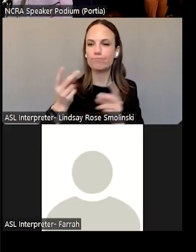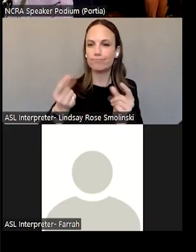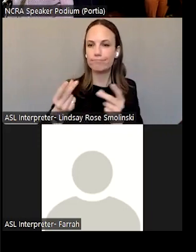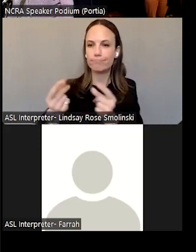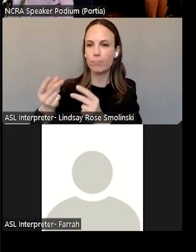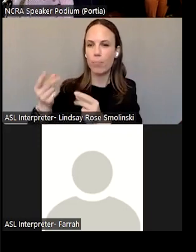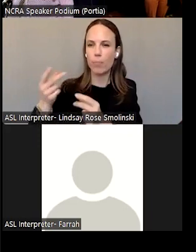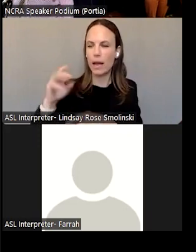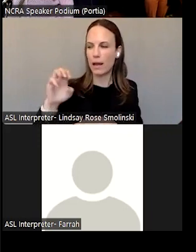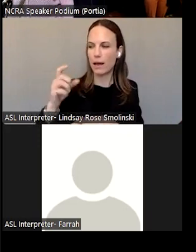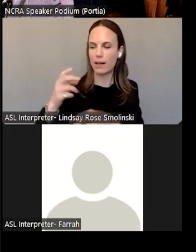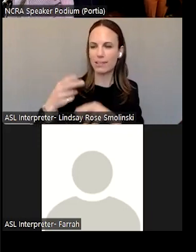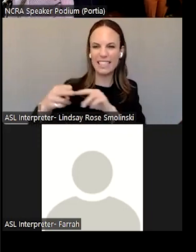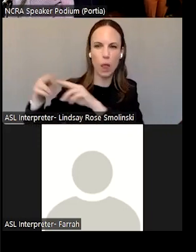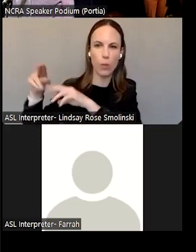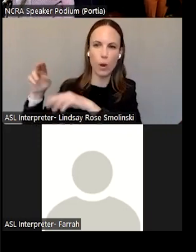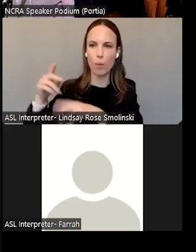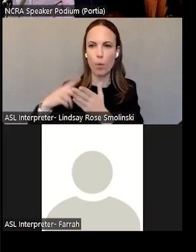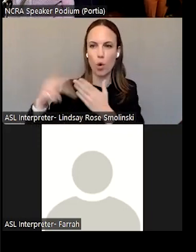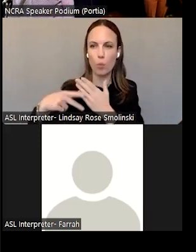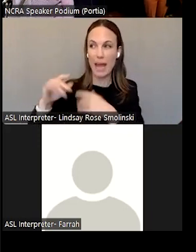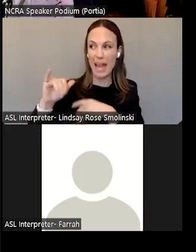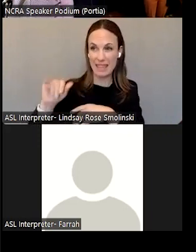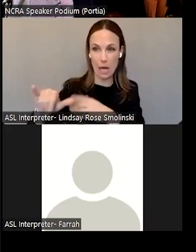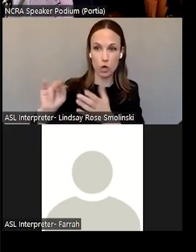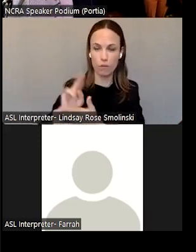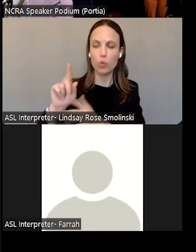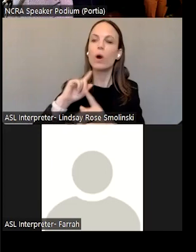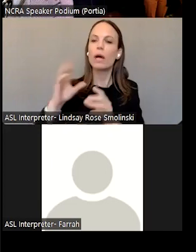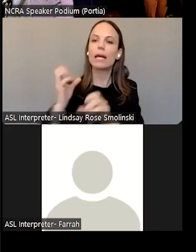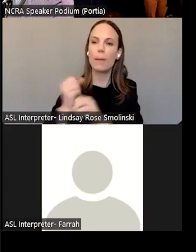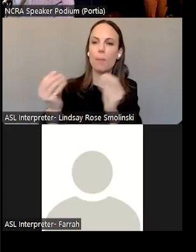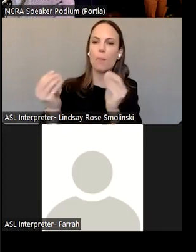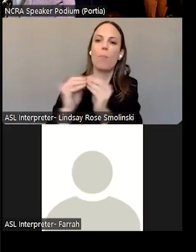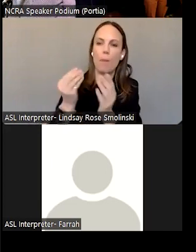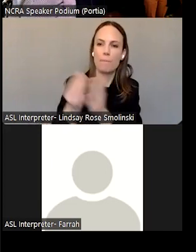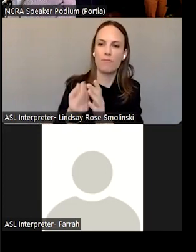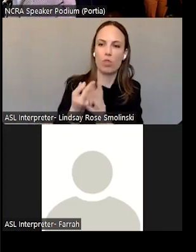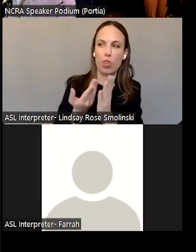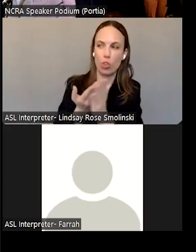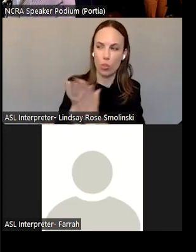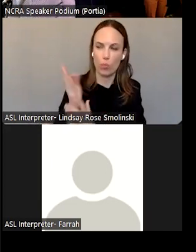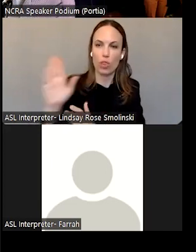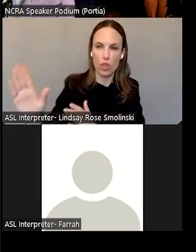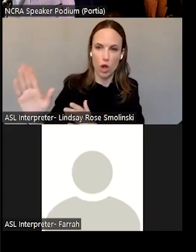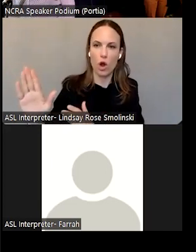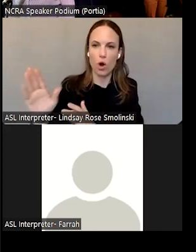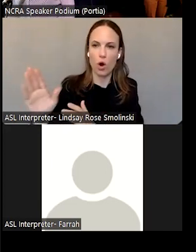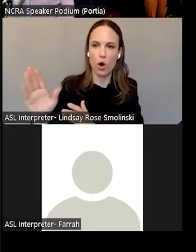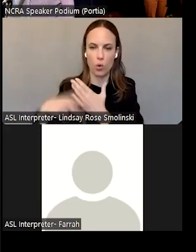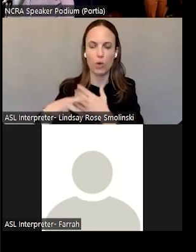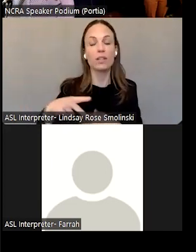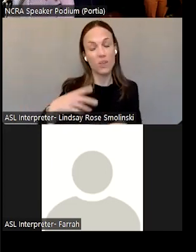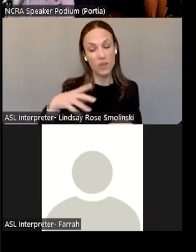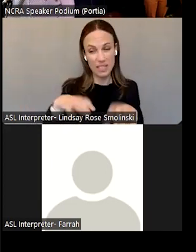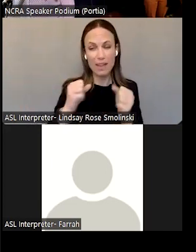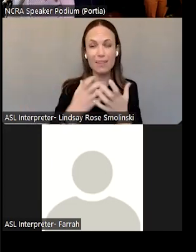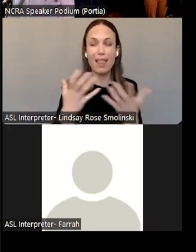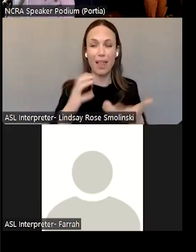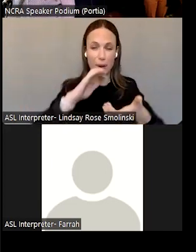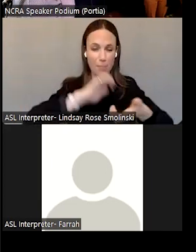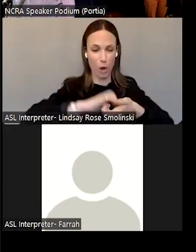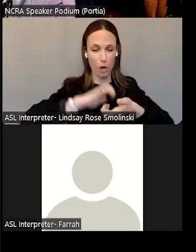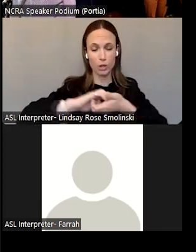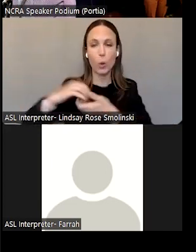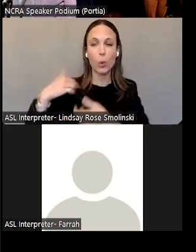State University and have the opportunity to get additional funding through their grant program. So it definitely takes a lot of partnerships, and we've